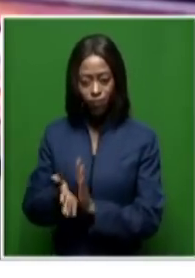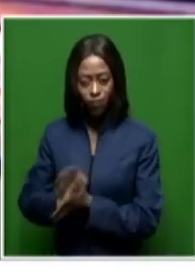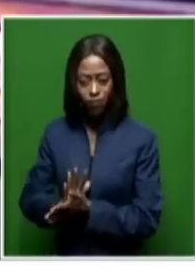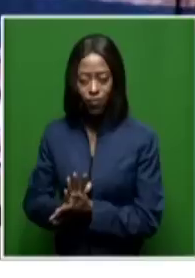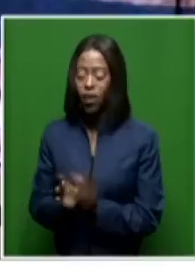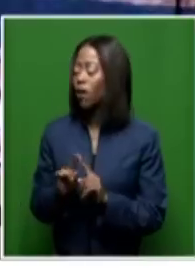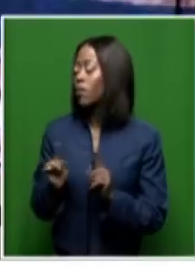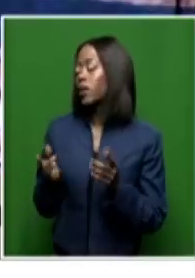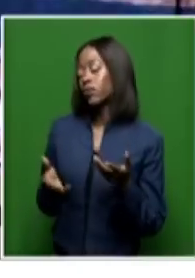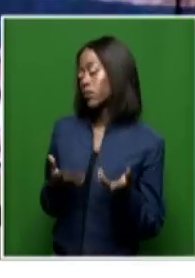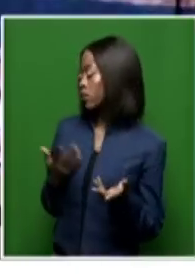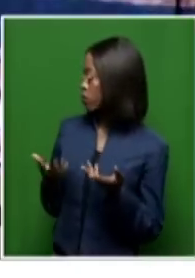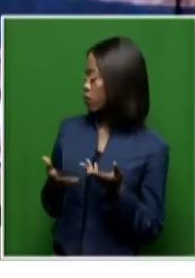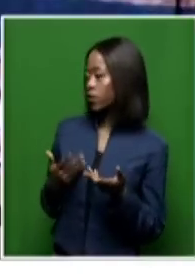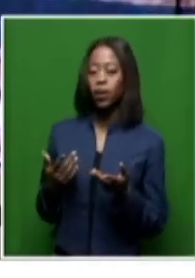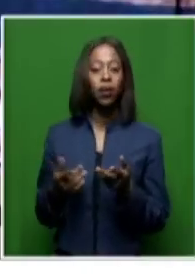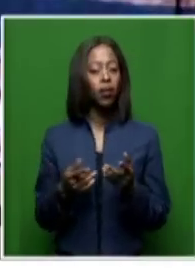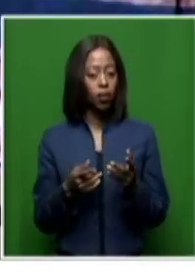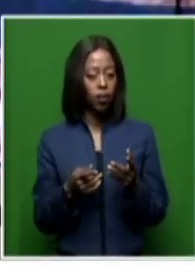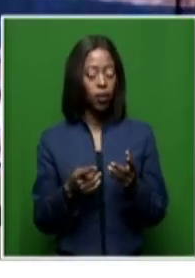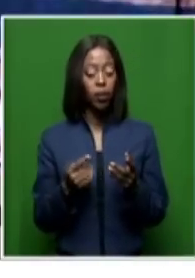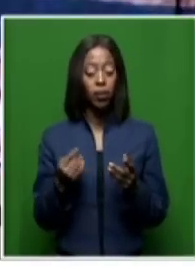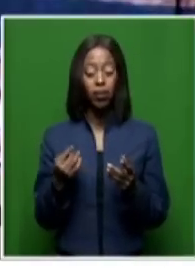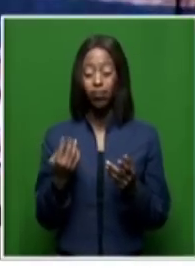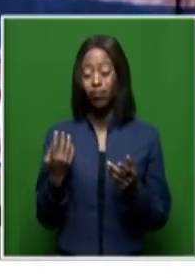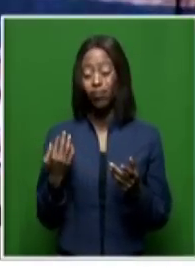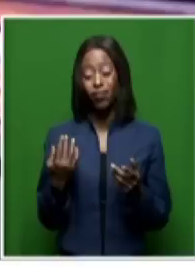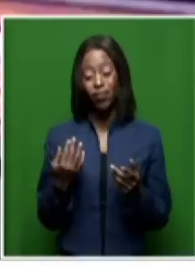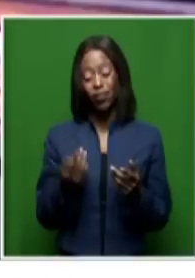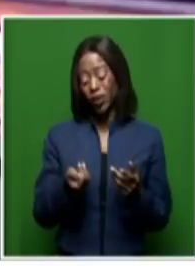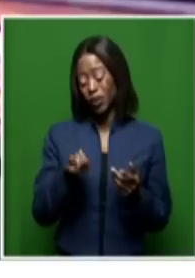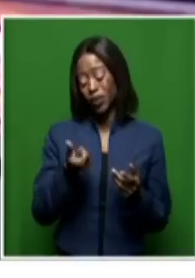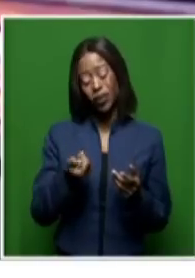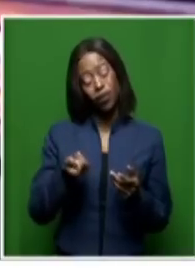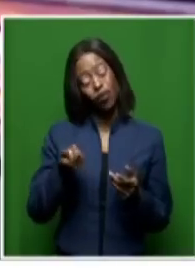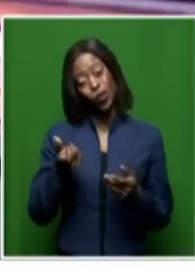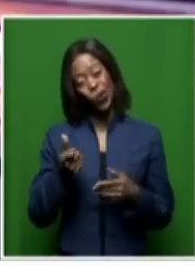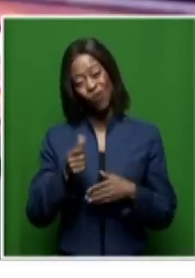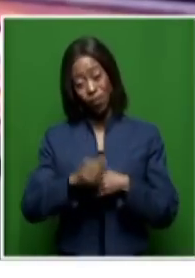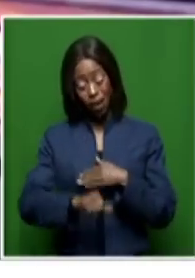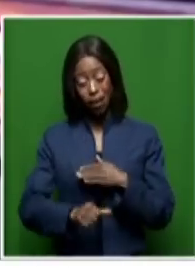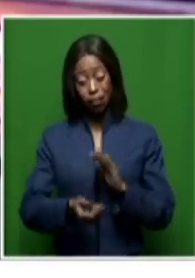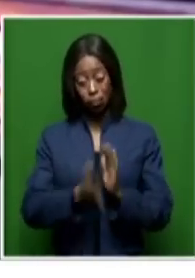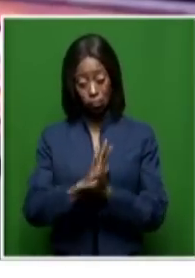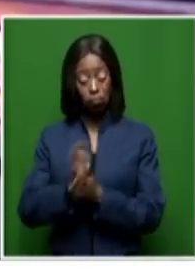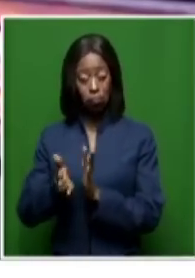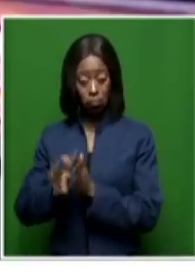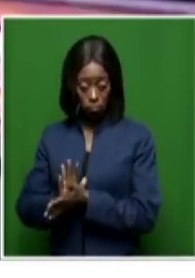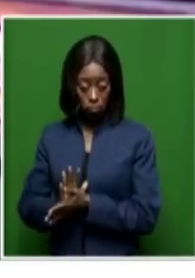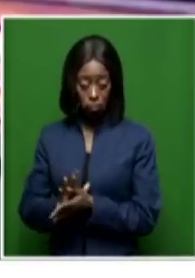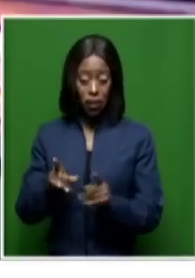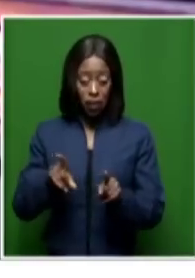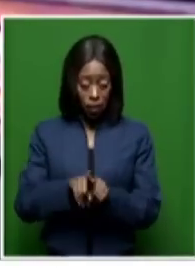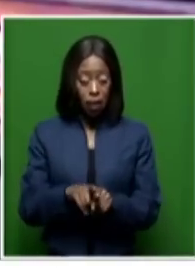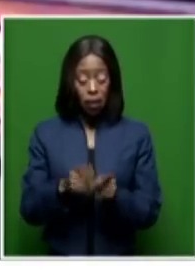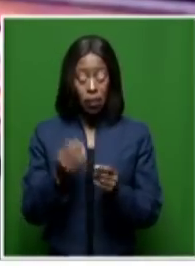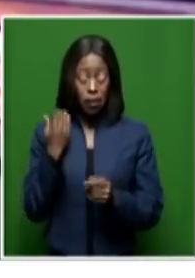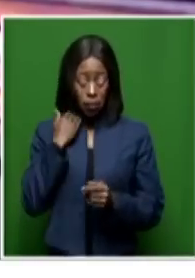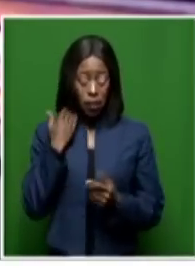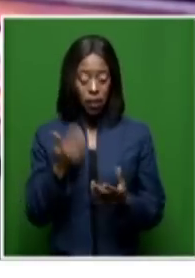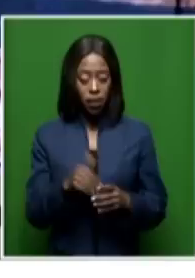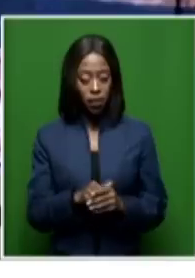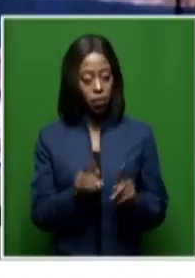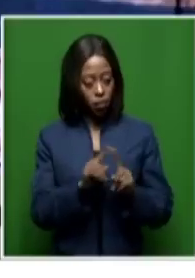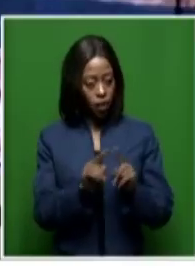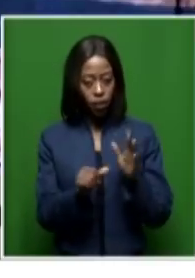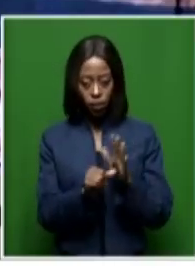But surely, and Minister, vandalized to the ground over the past few months. It runs also into billions of. But it's important not